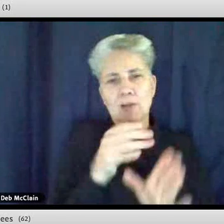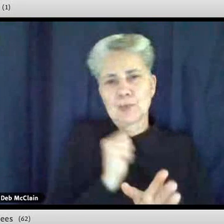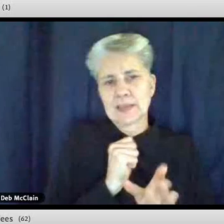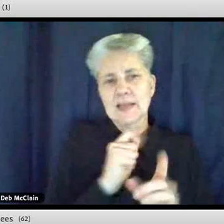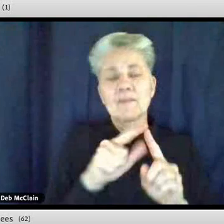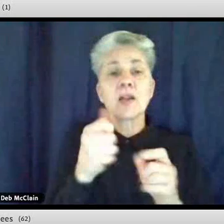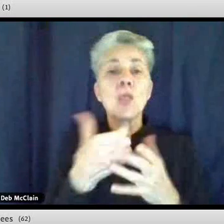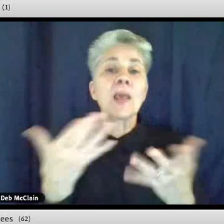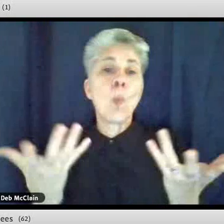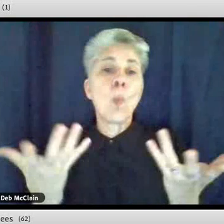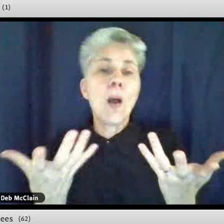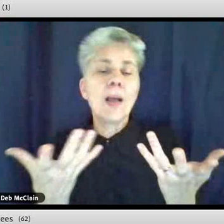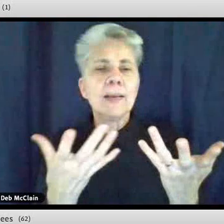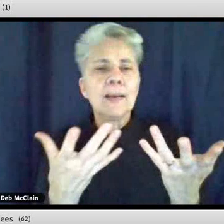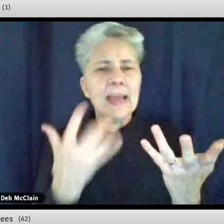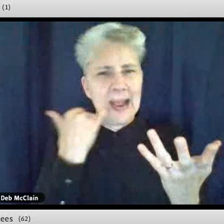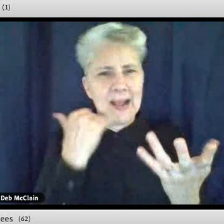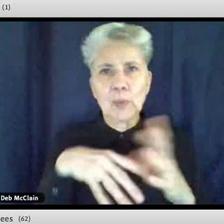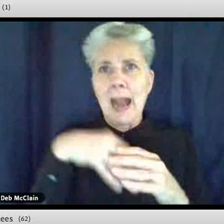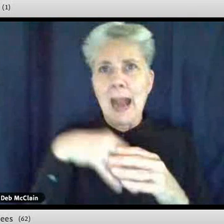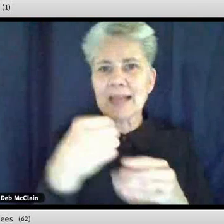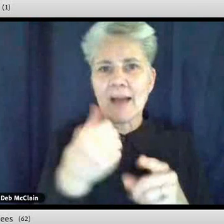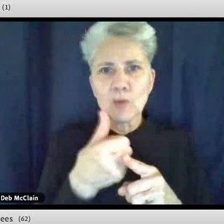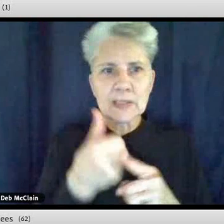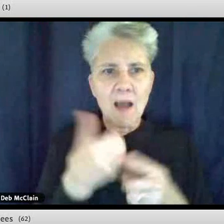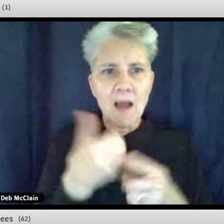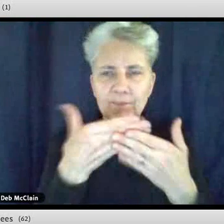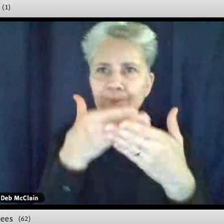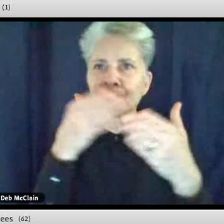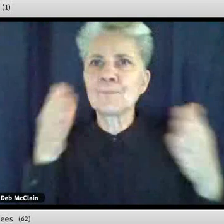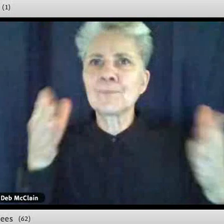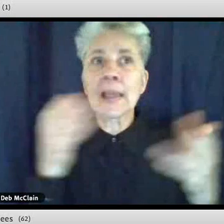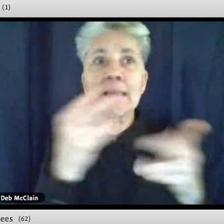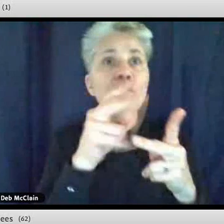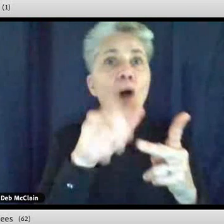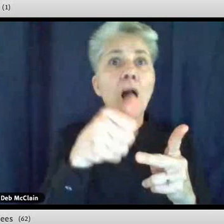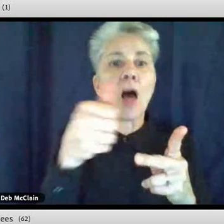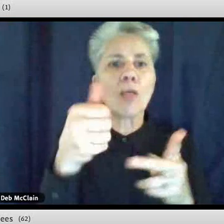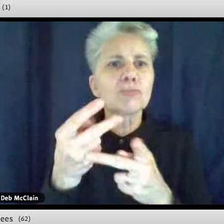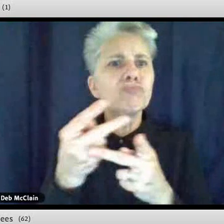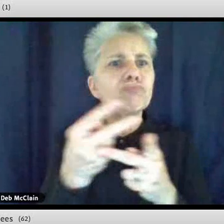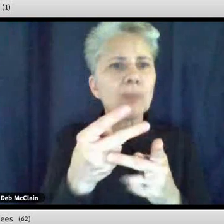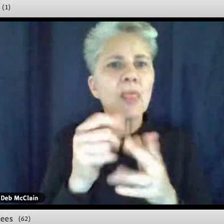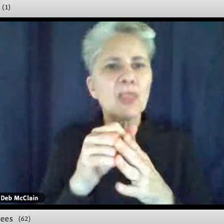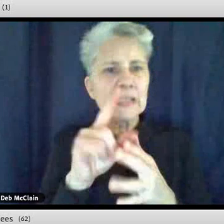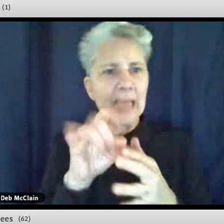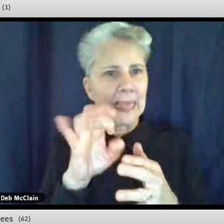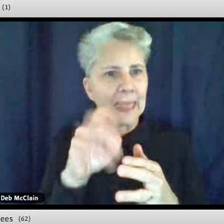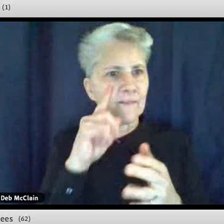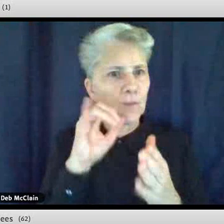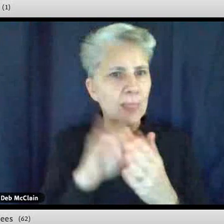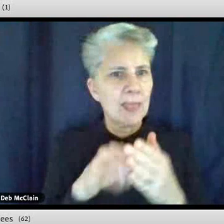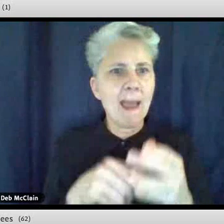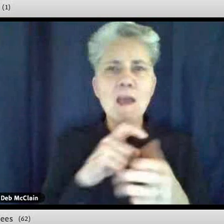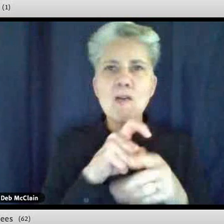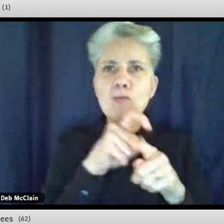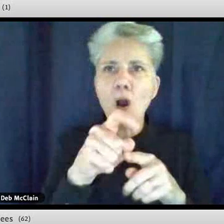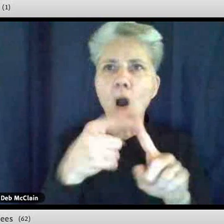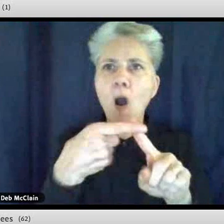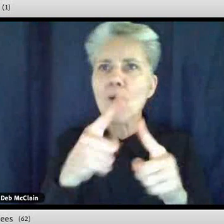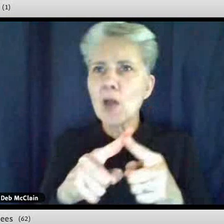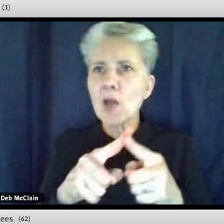just a little bit of self-help there. Again, I'm not a psychologist. Another thing, if you get outside of yourself and focus on caring